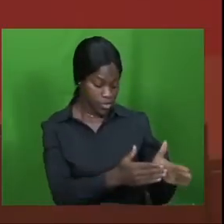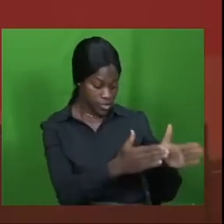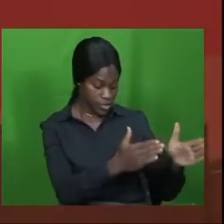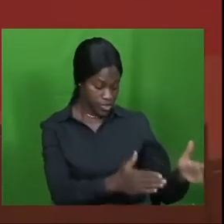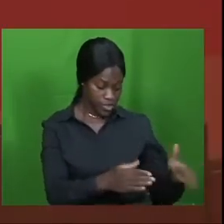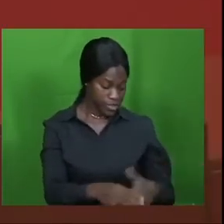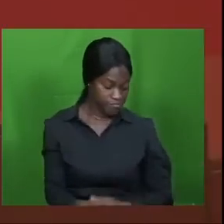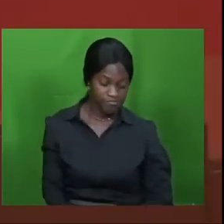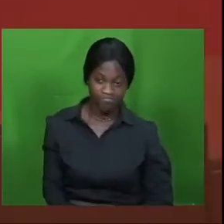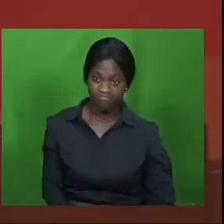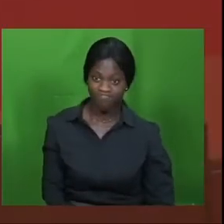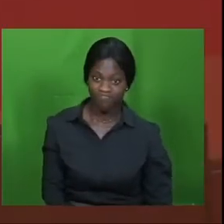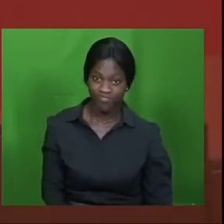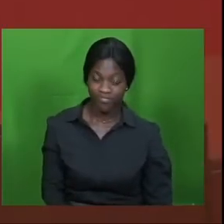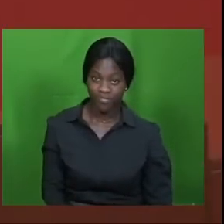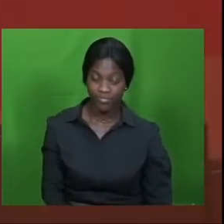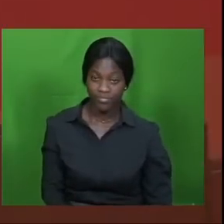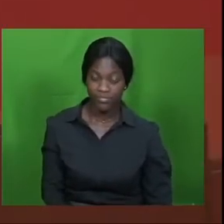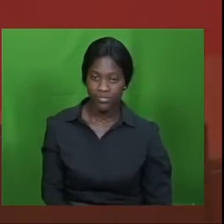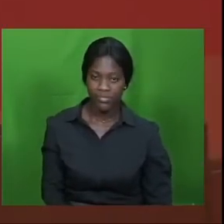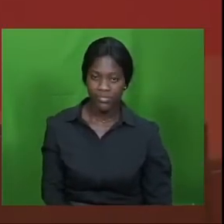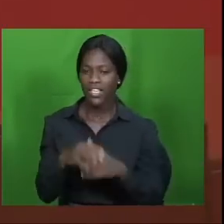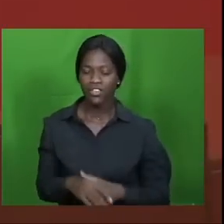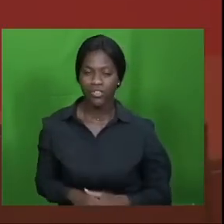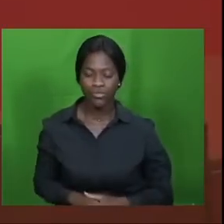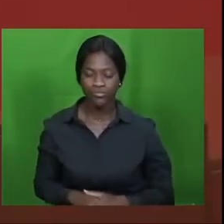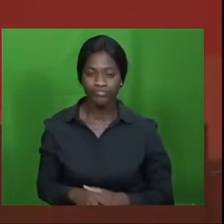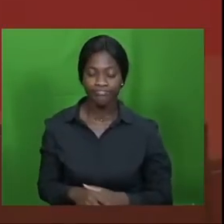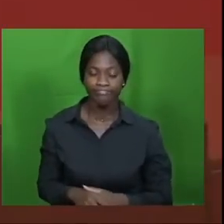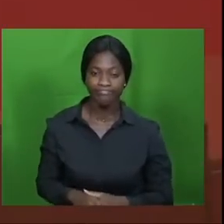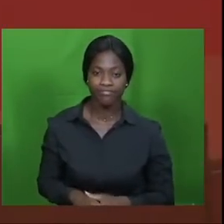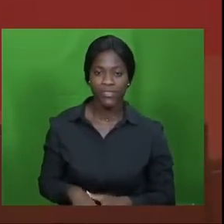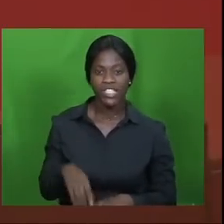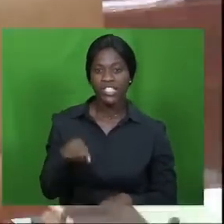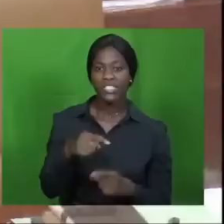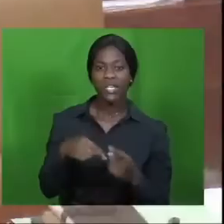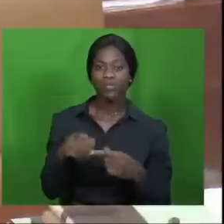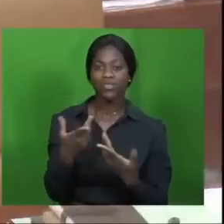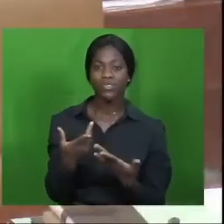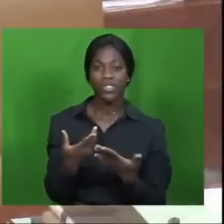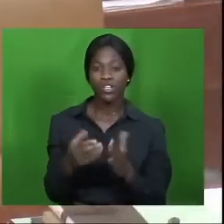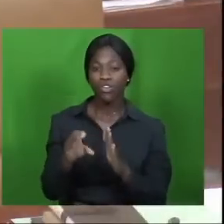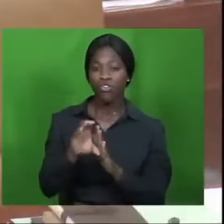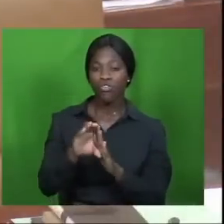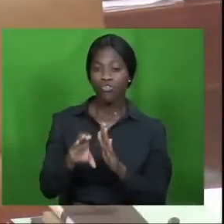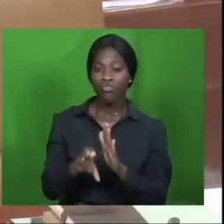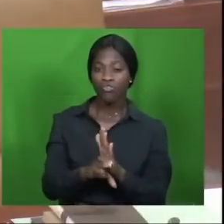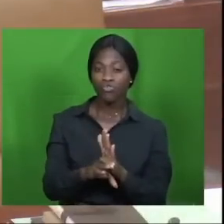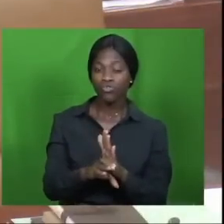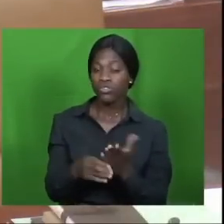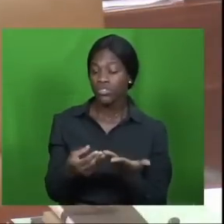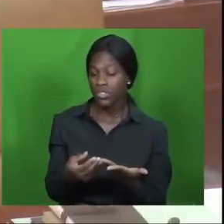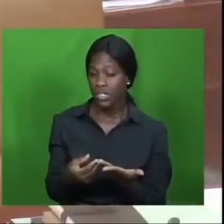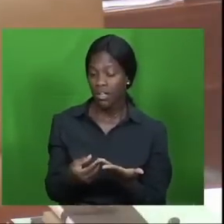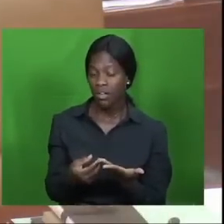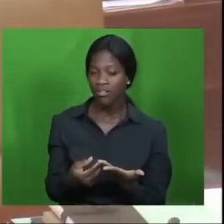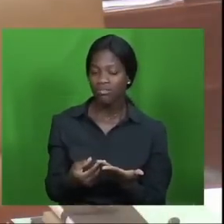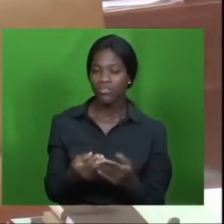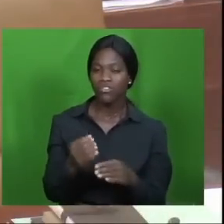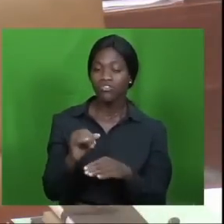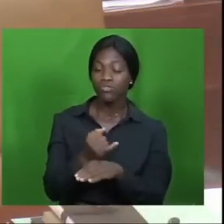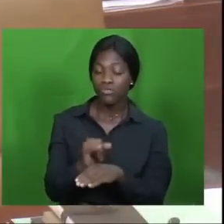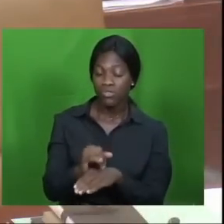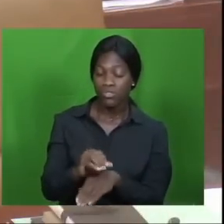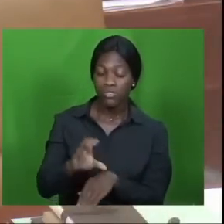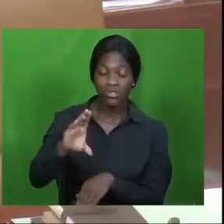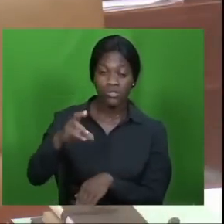this is in respect of constitutional bodies, the Commission for Human Rights